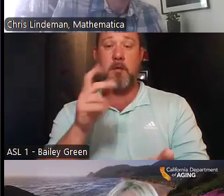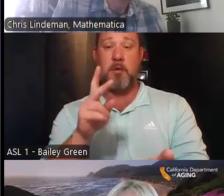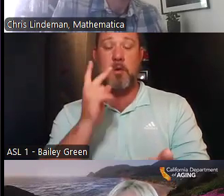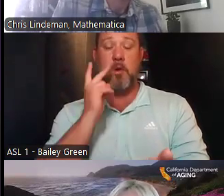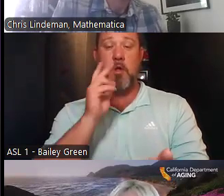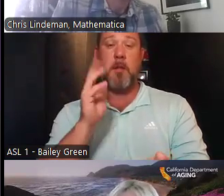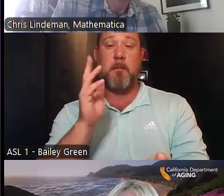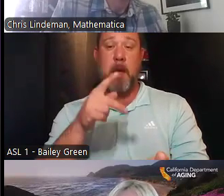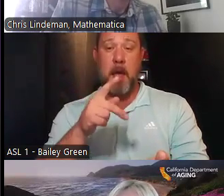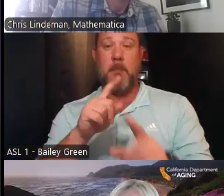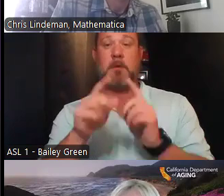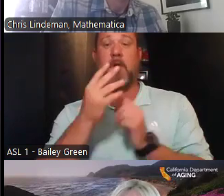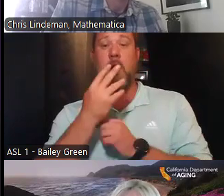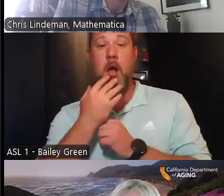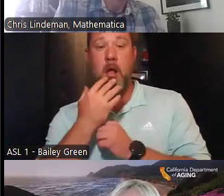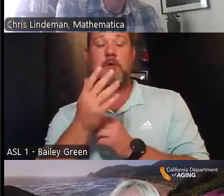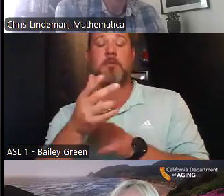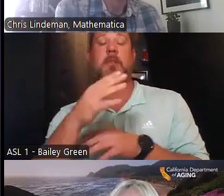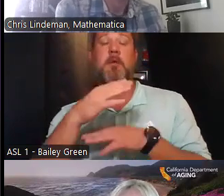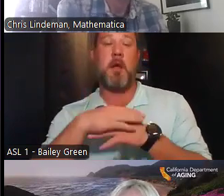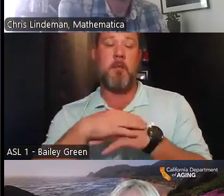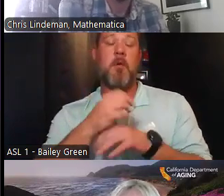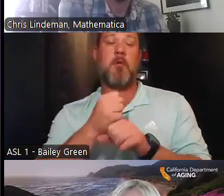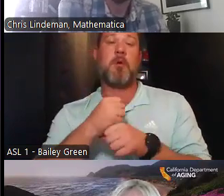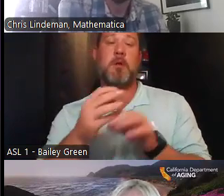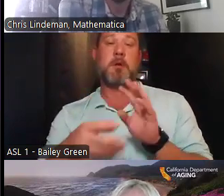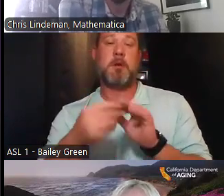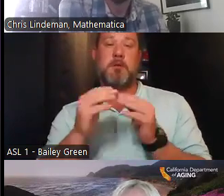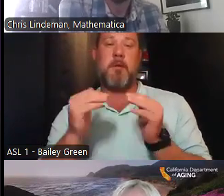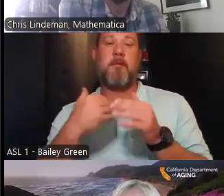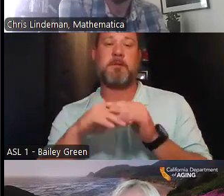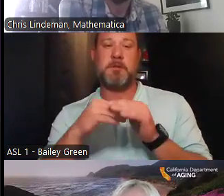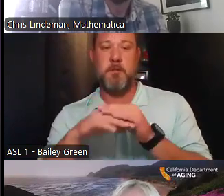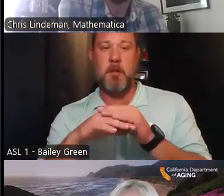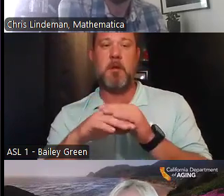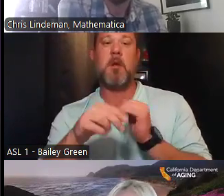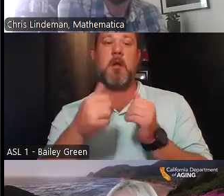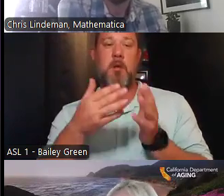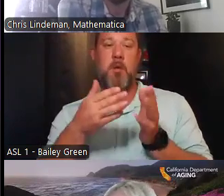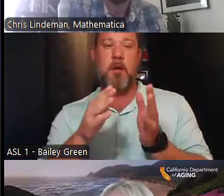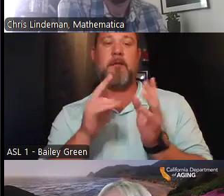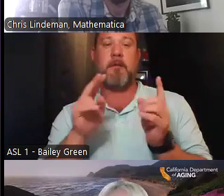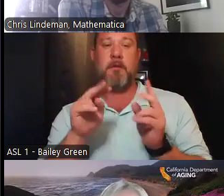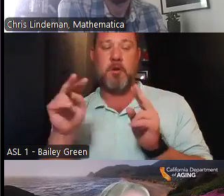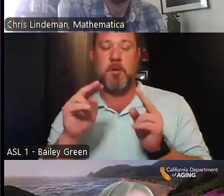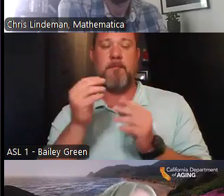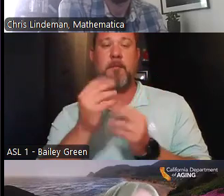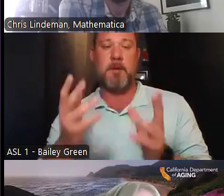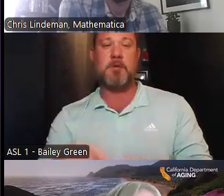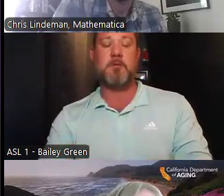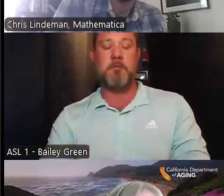at the map with the different colors, but the table creates an additional level of accessibility and another way of viewing all the information that's in